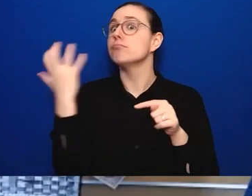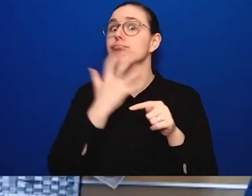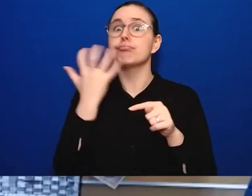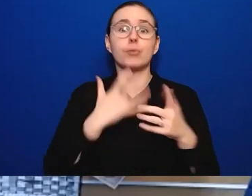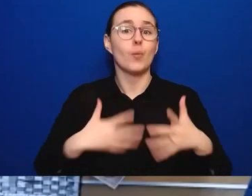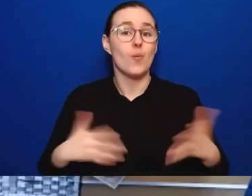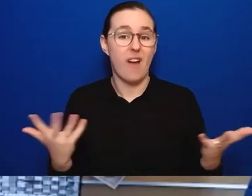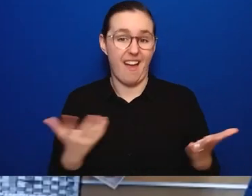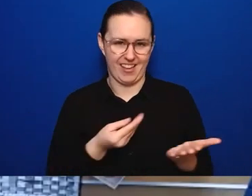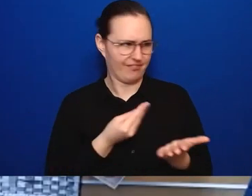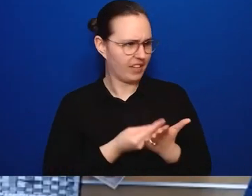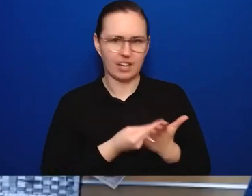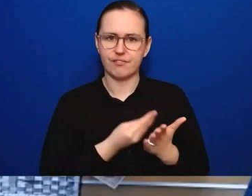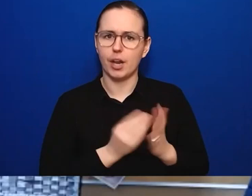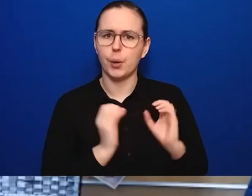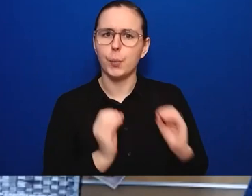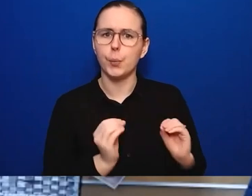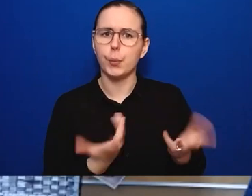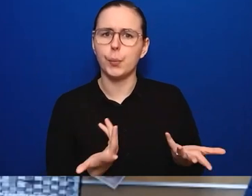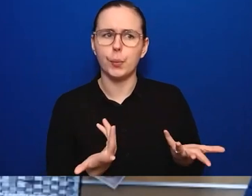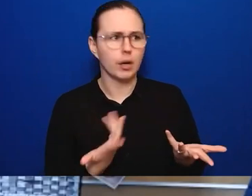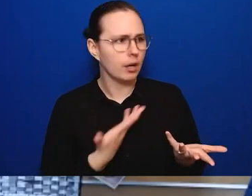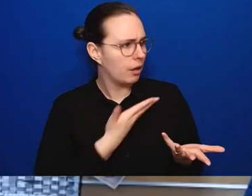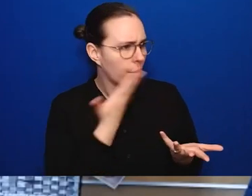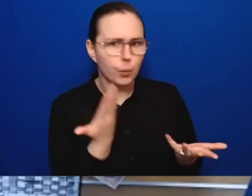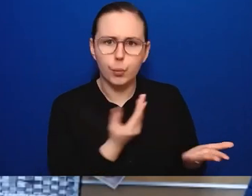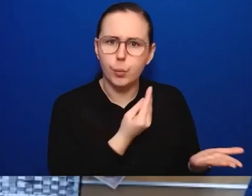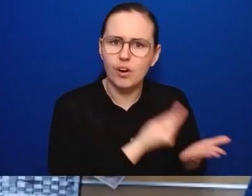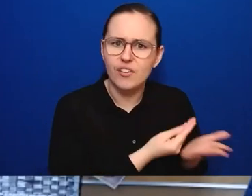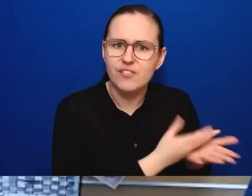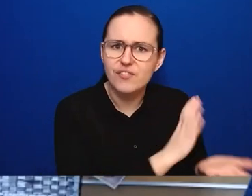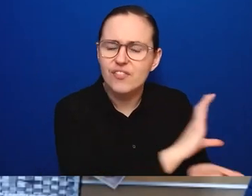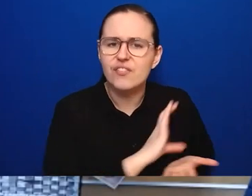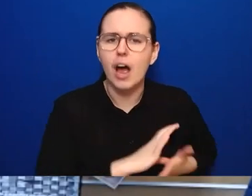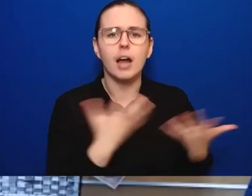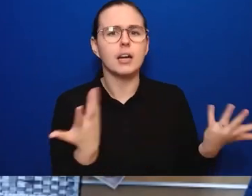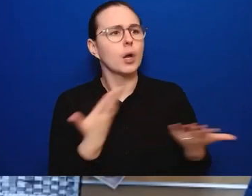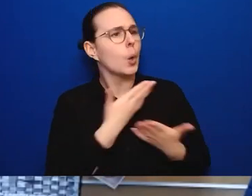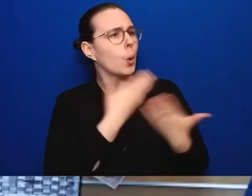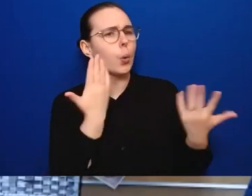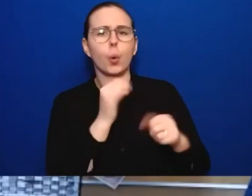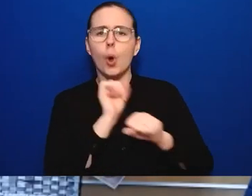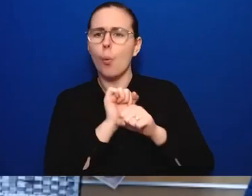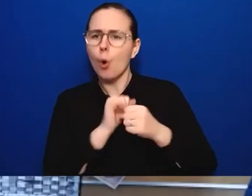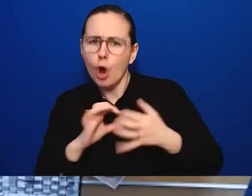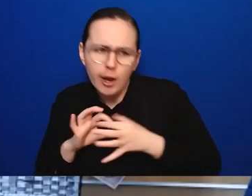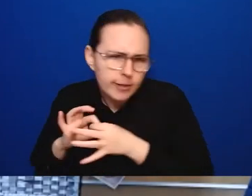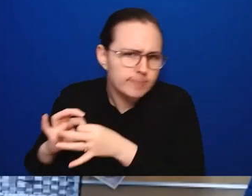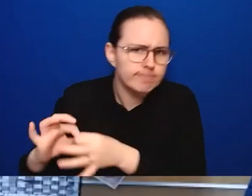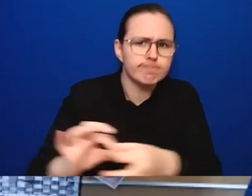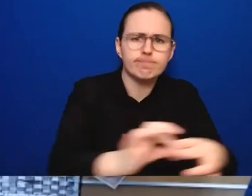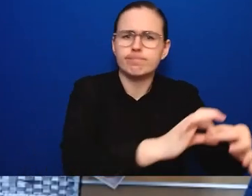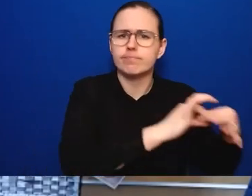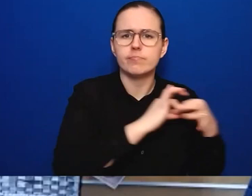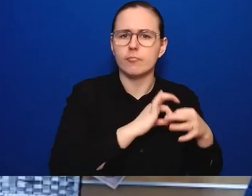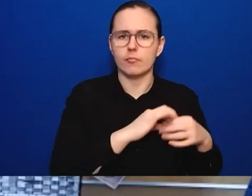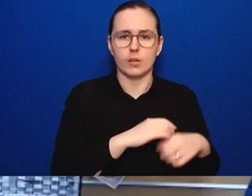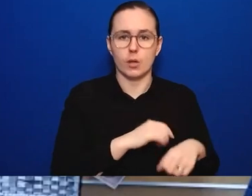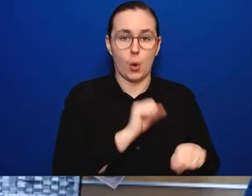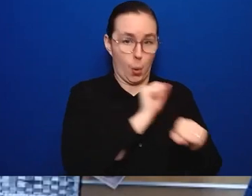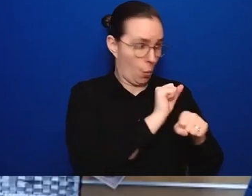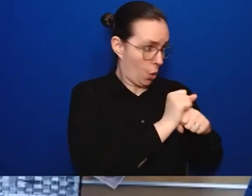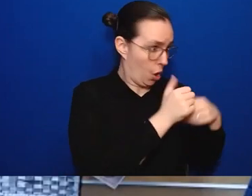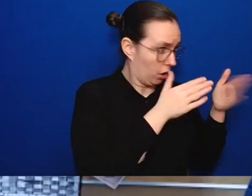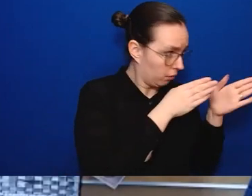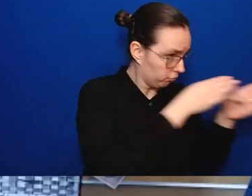silos, and cultural education burnout and engagement of ministers. It pleases me,